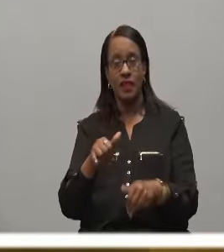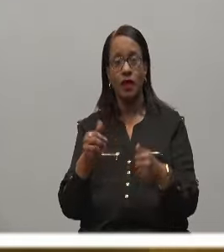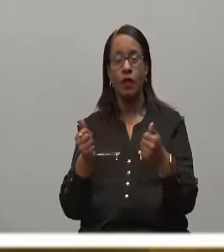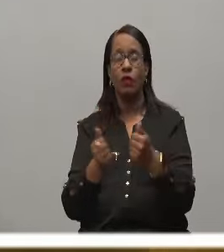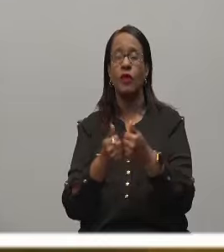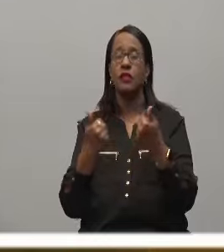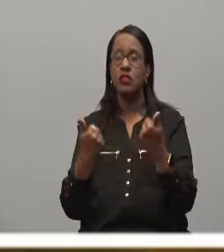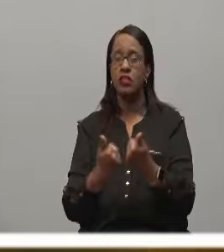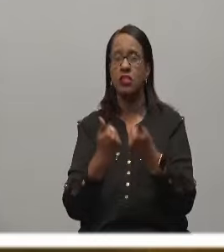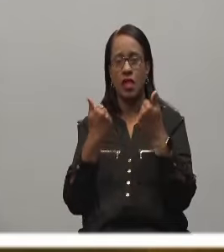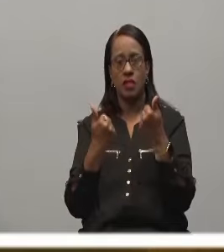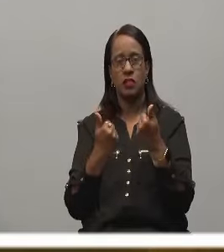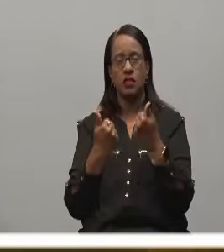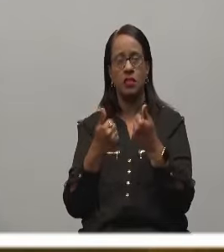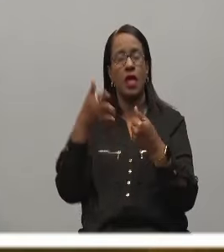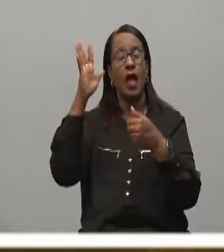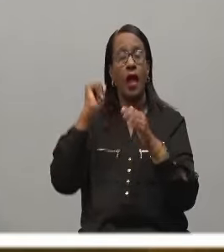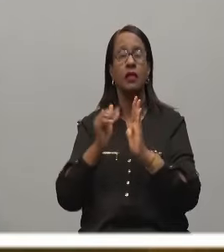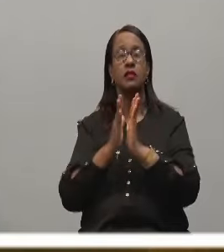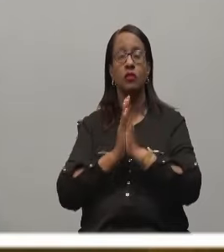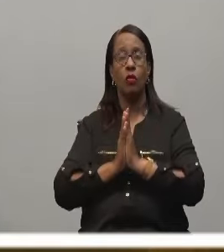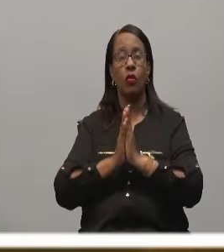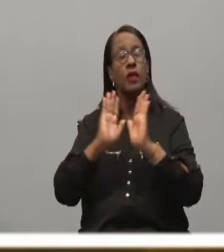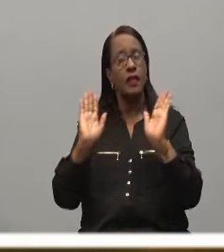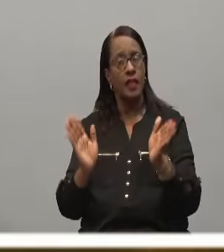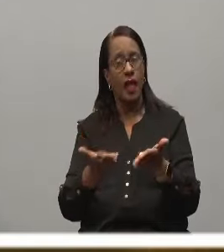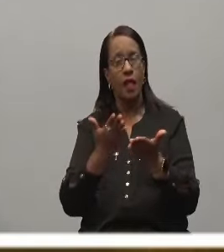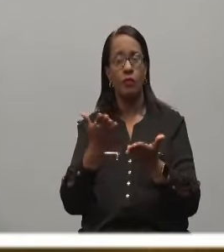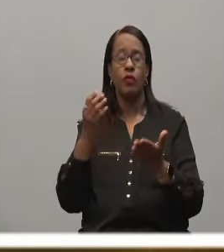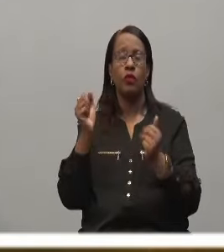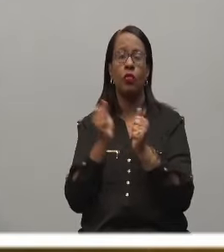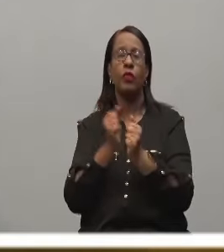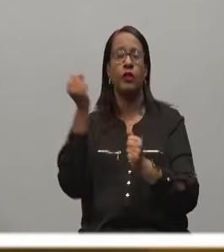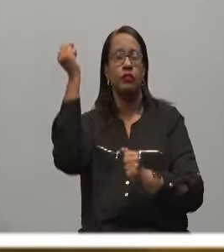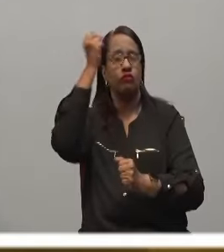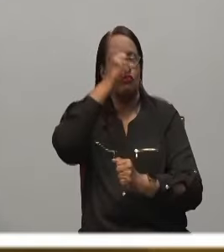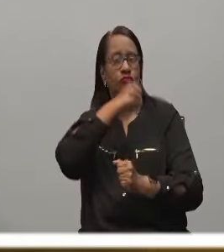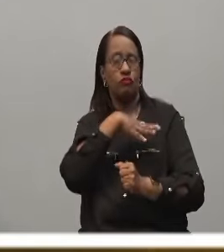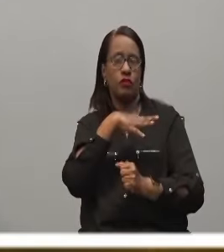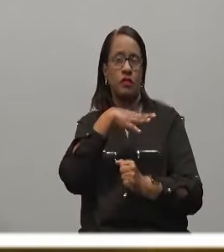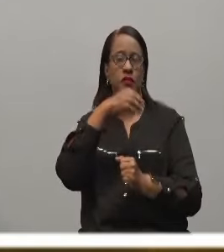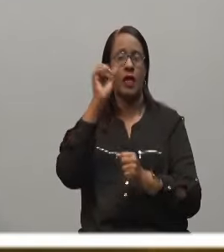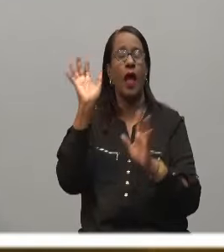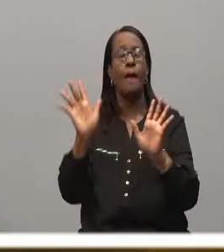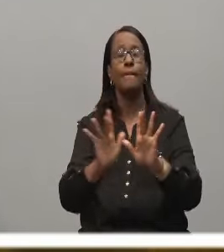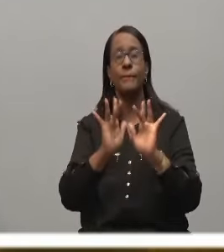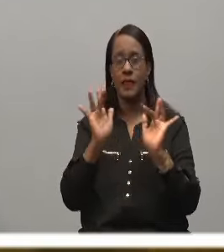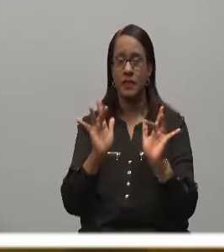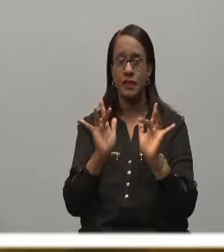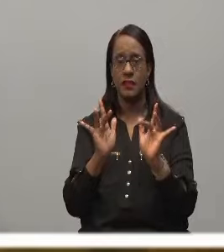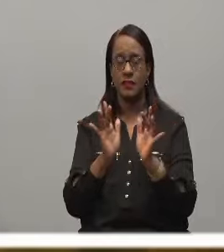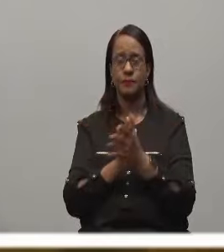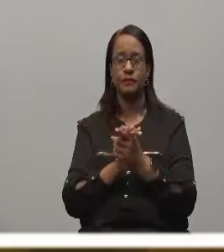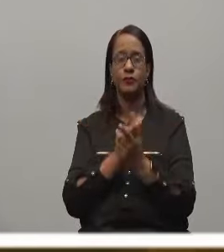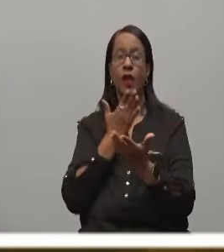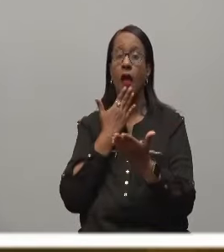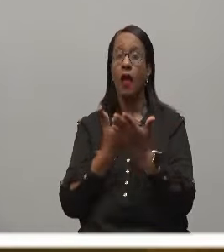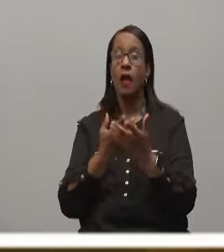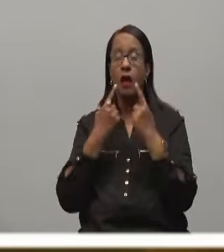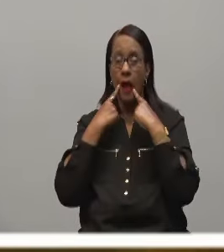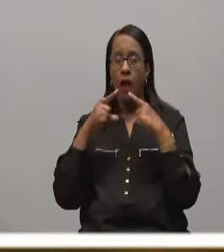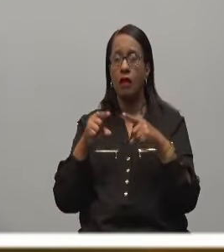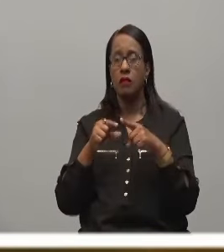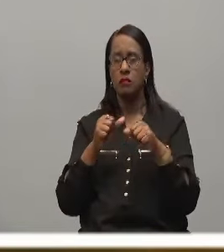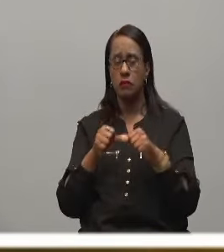The passage goes on to say, he was with the wild beasts and the angels looked after him. A